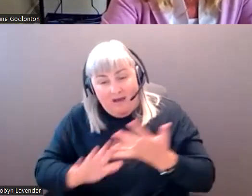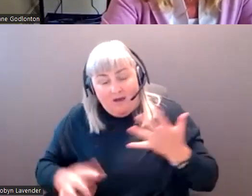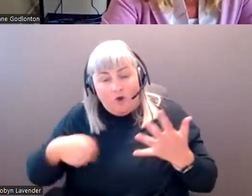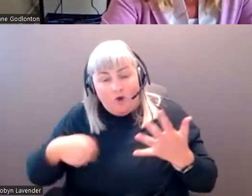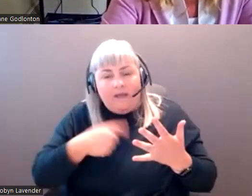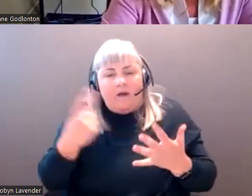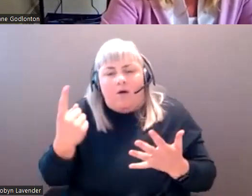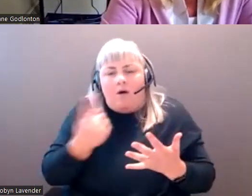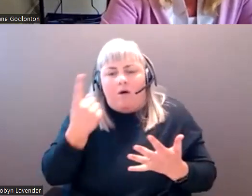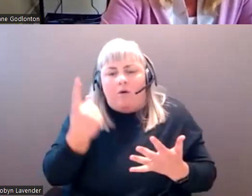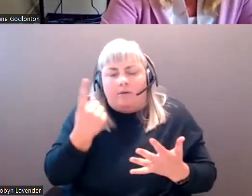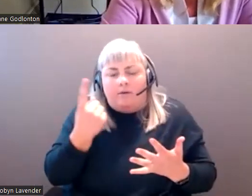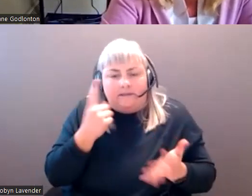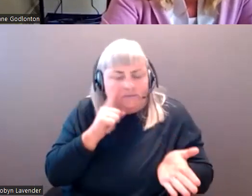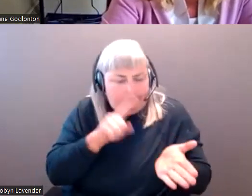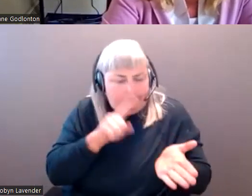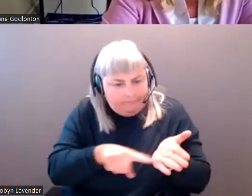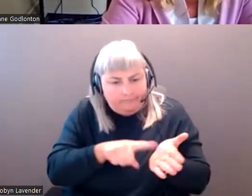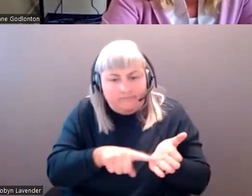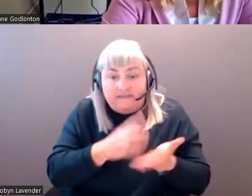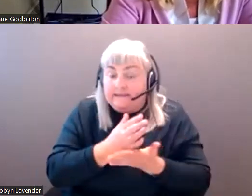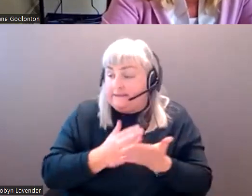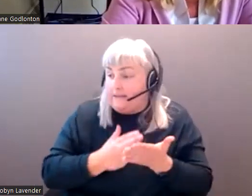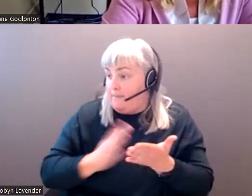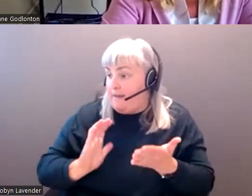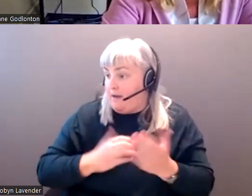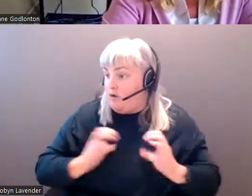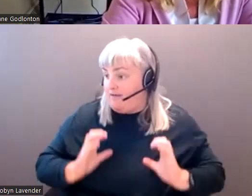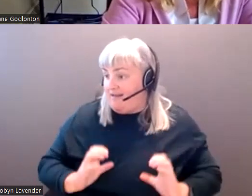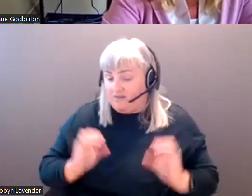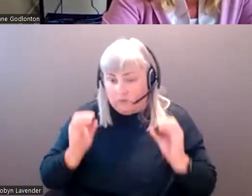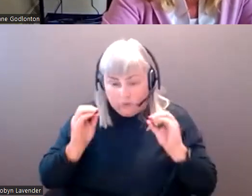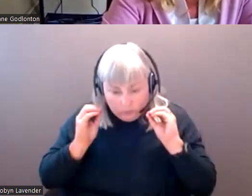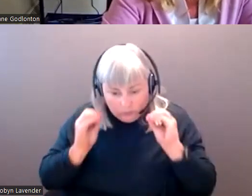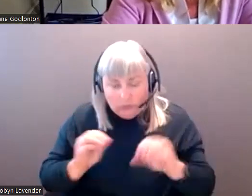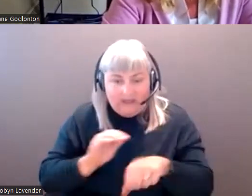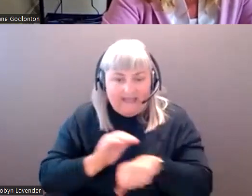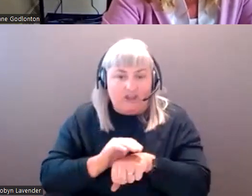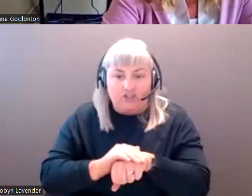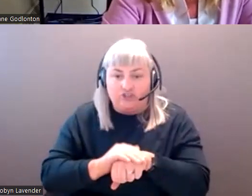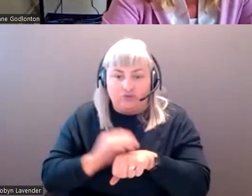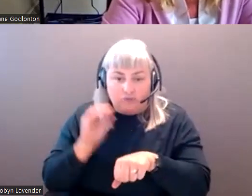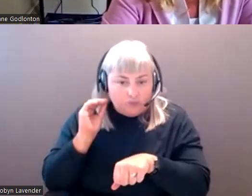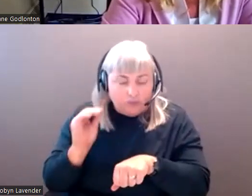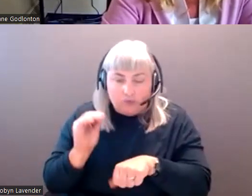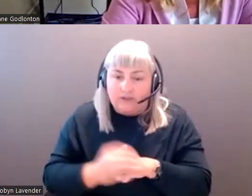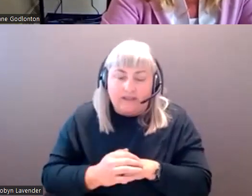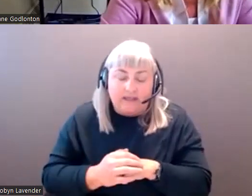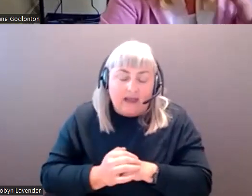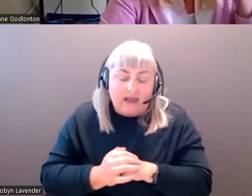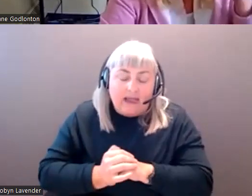at, you know, we have people that don't speak English at all, and trying to even find those